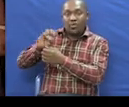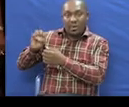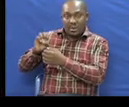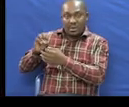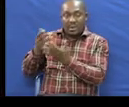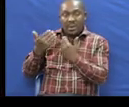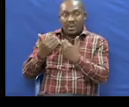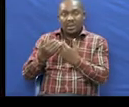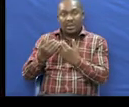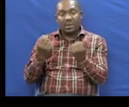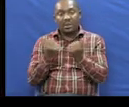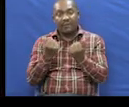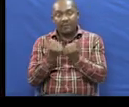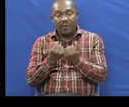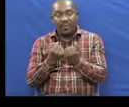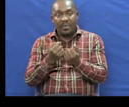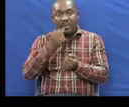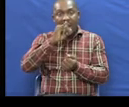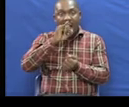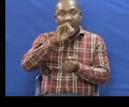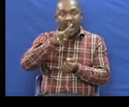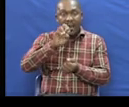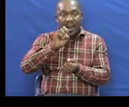form ions which has at least 1